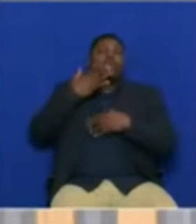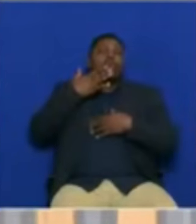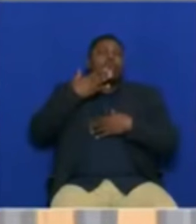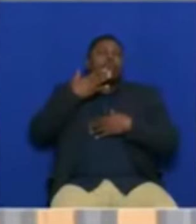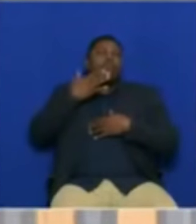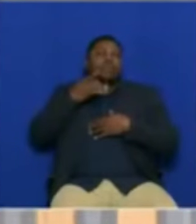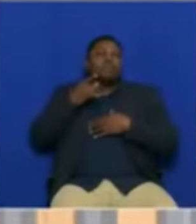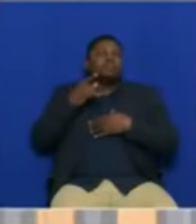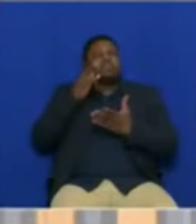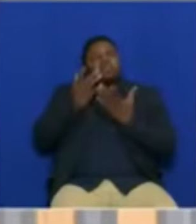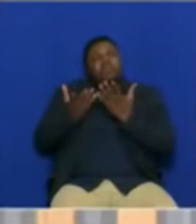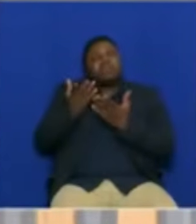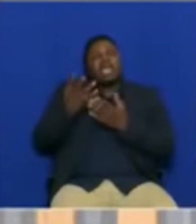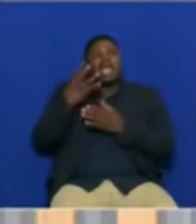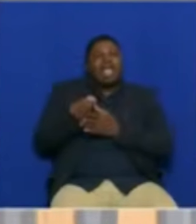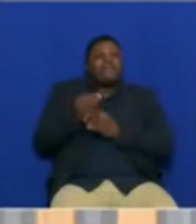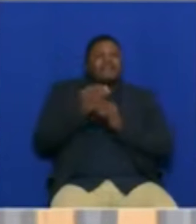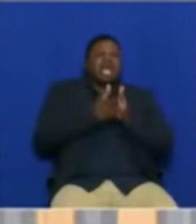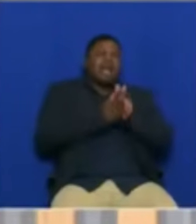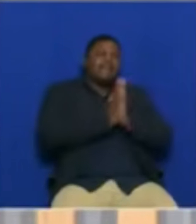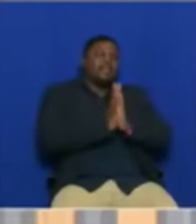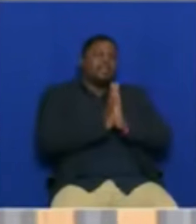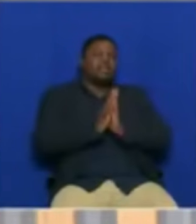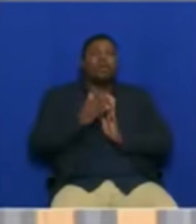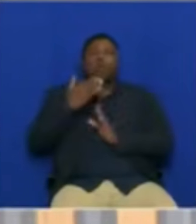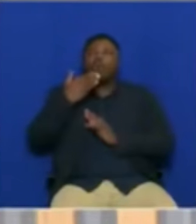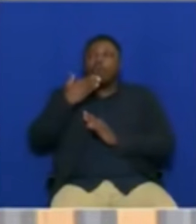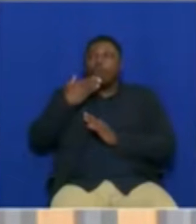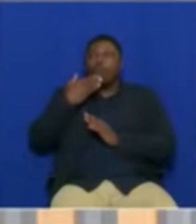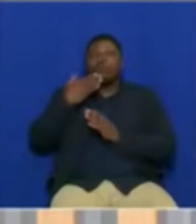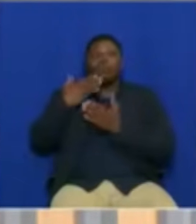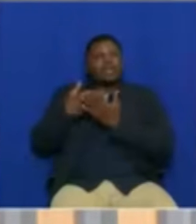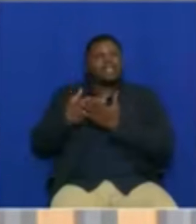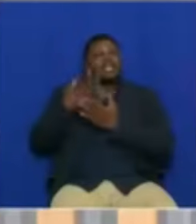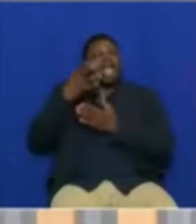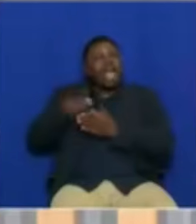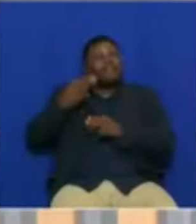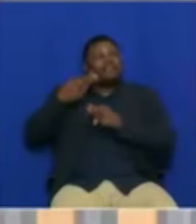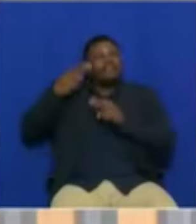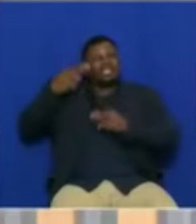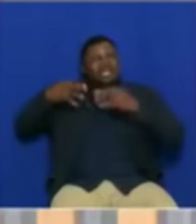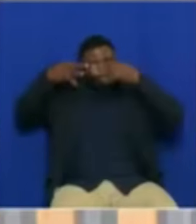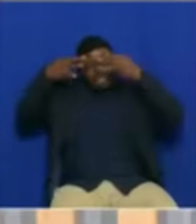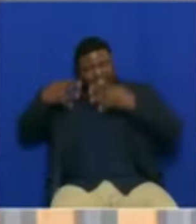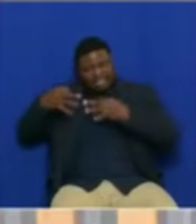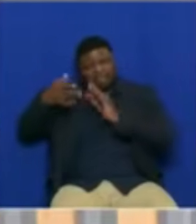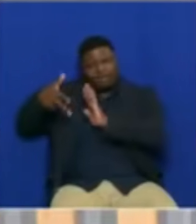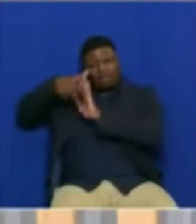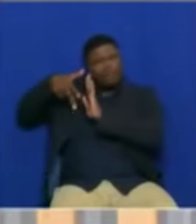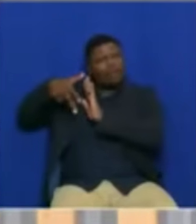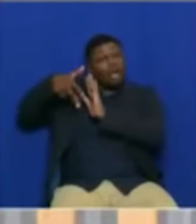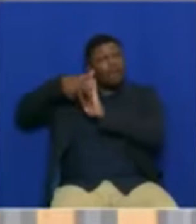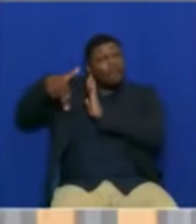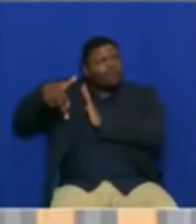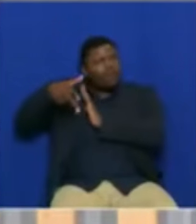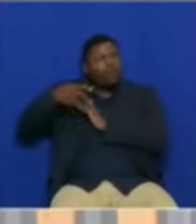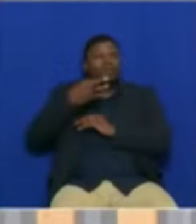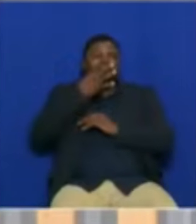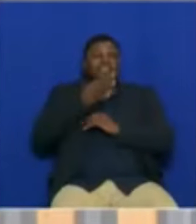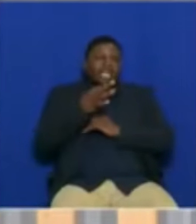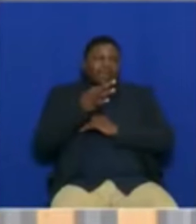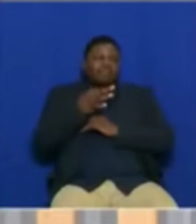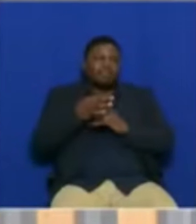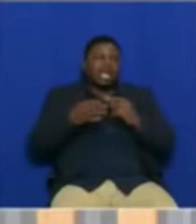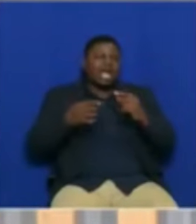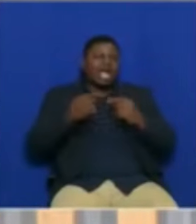comes up and someone must decide we are opposing or we're not opposing? Who is the decision maker of that? That would be the head of the